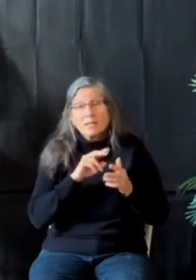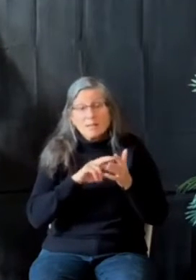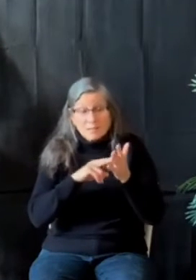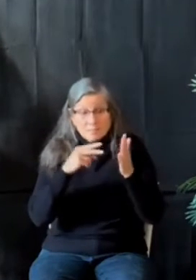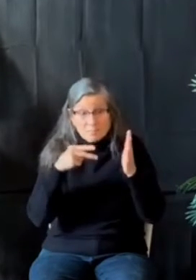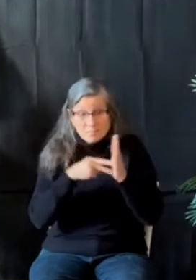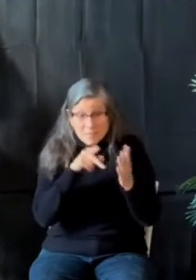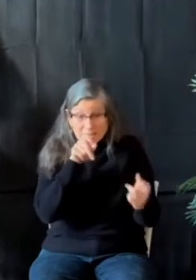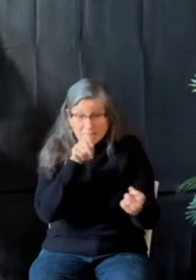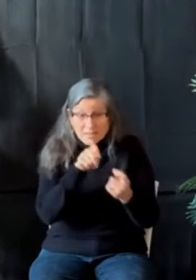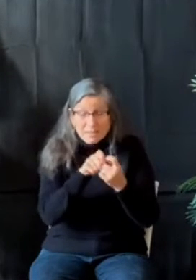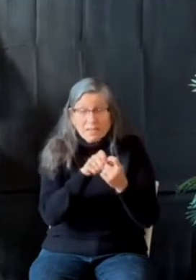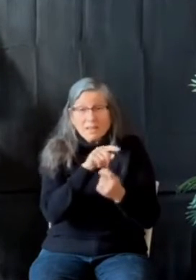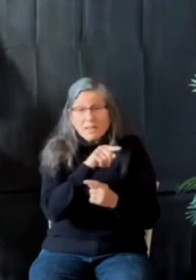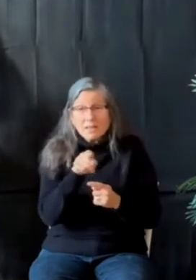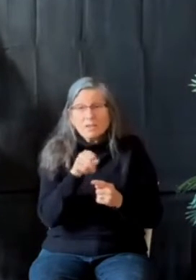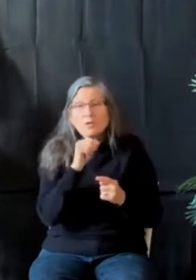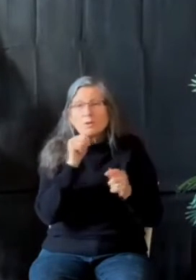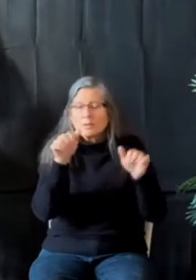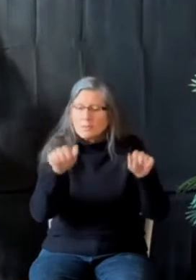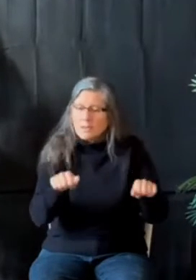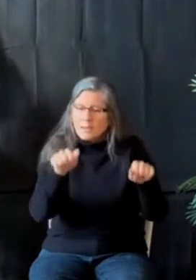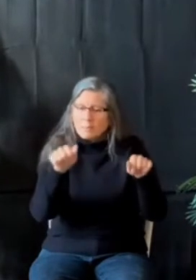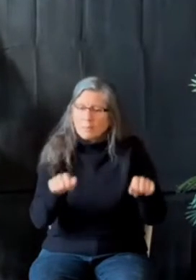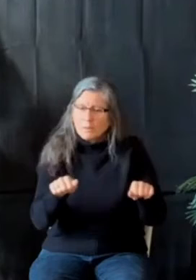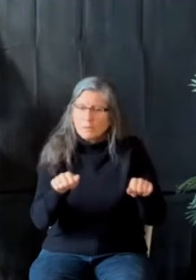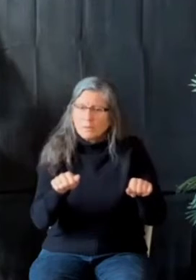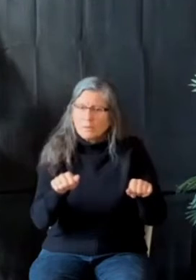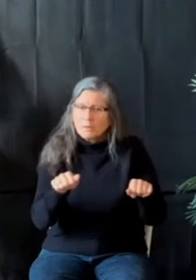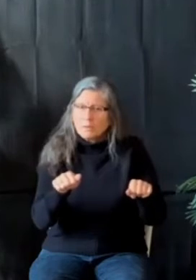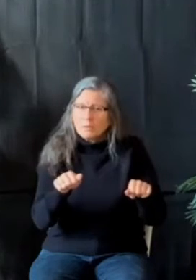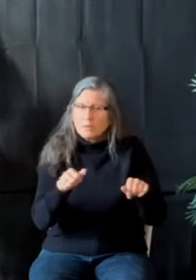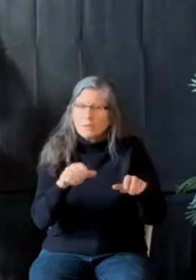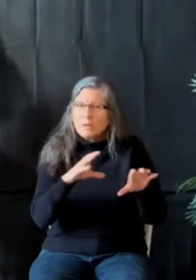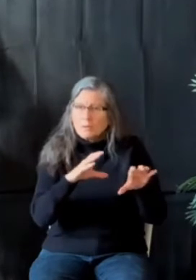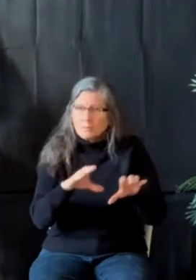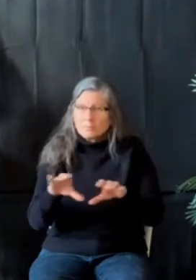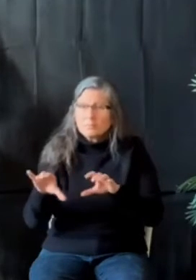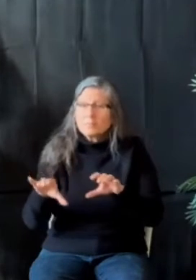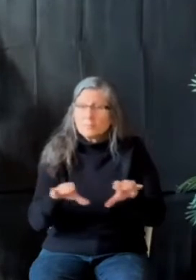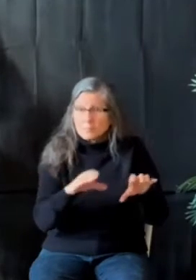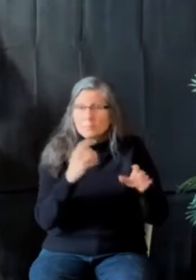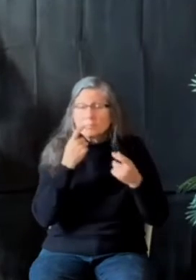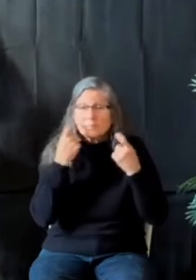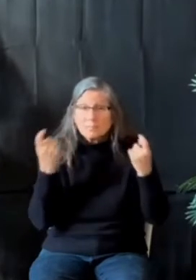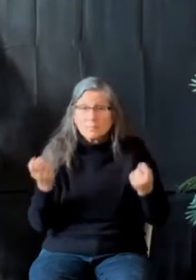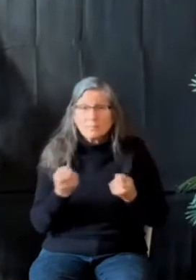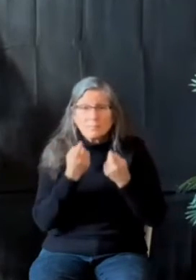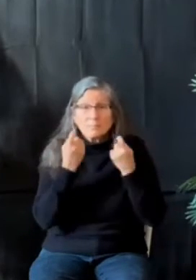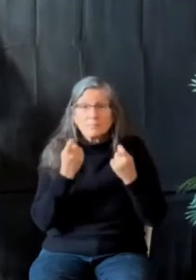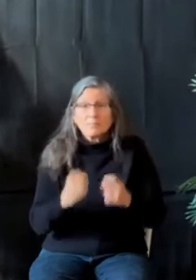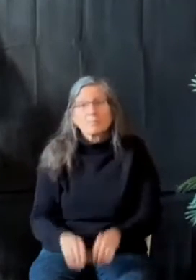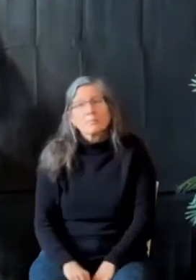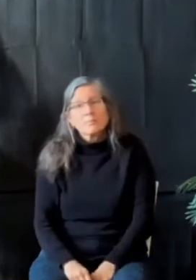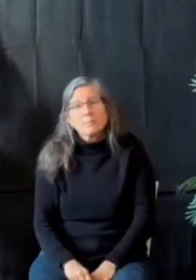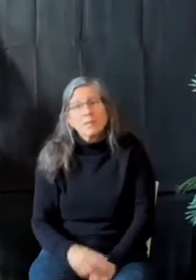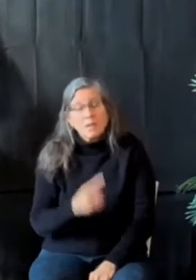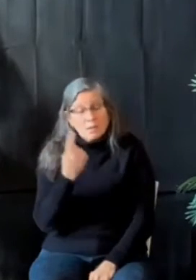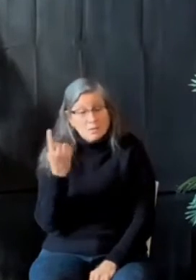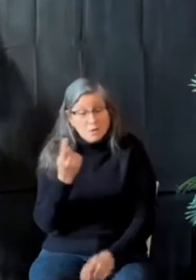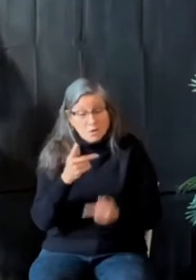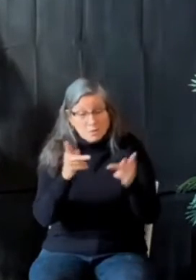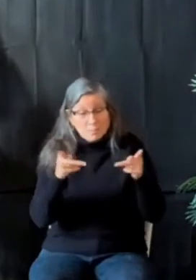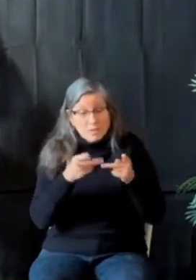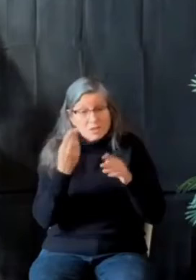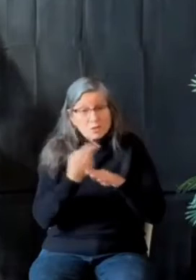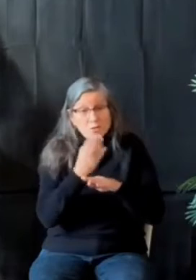means you are incapable of committing sin. Ooh. Only place this is